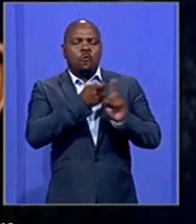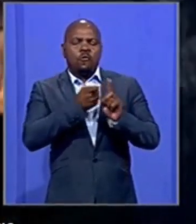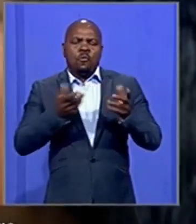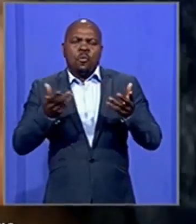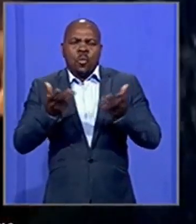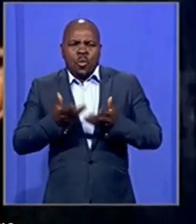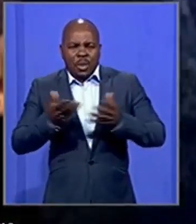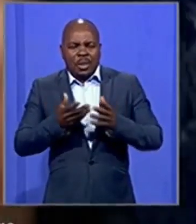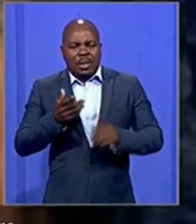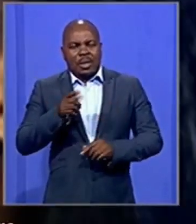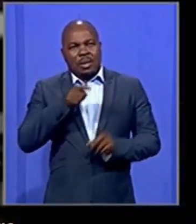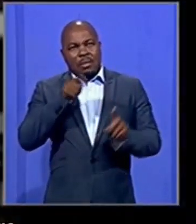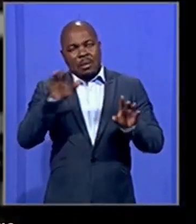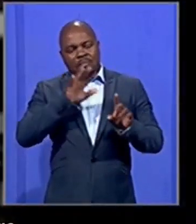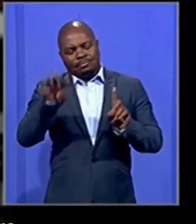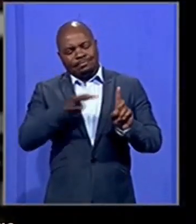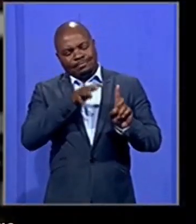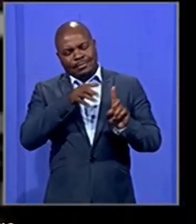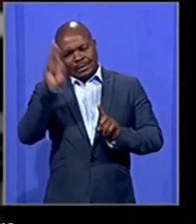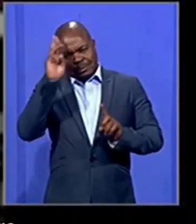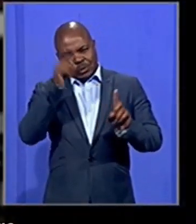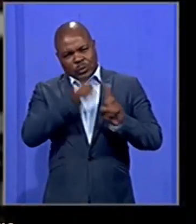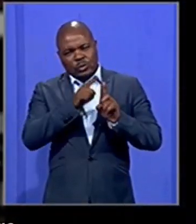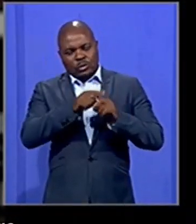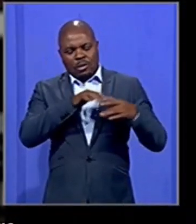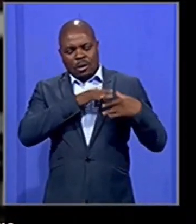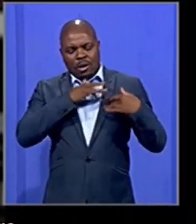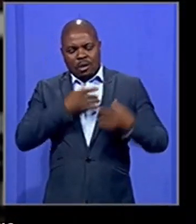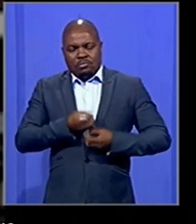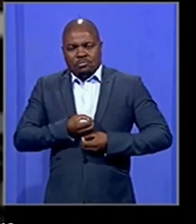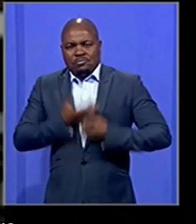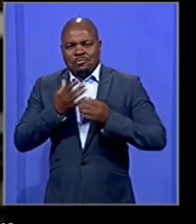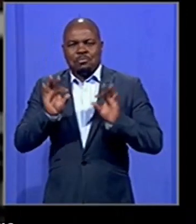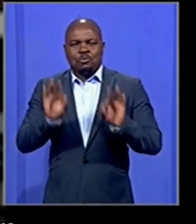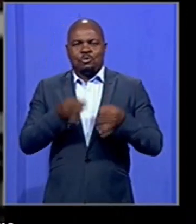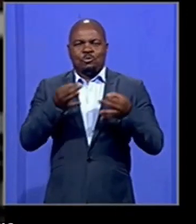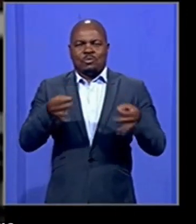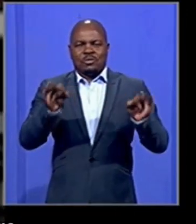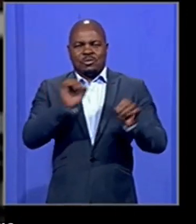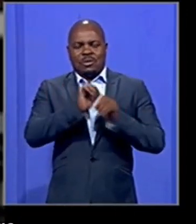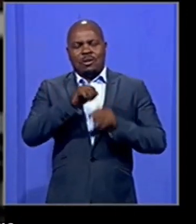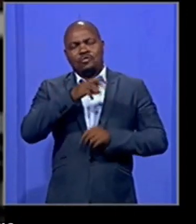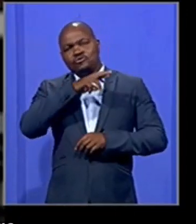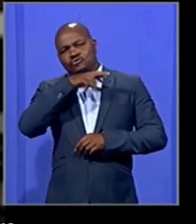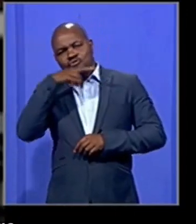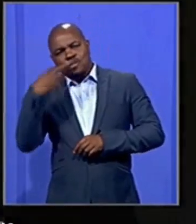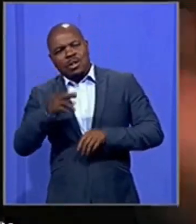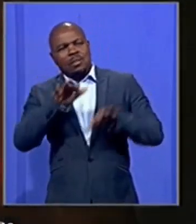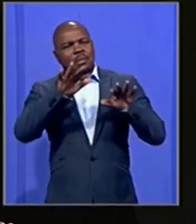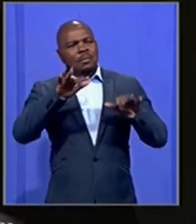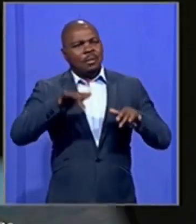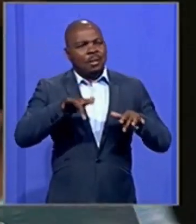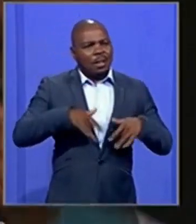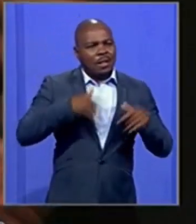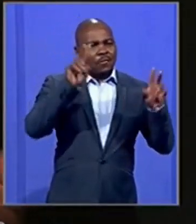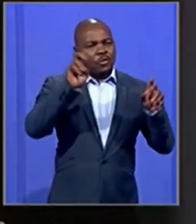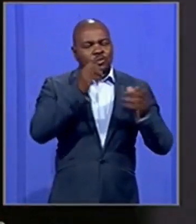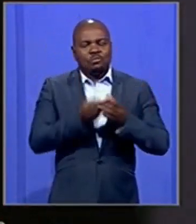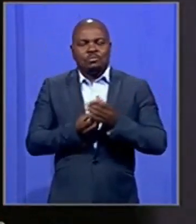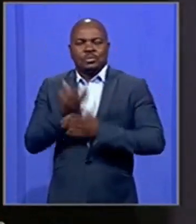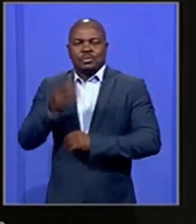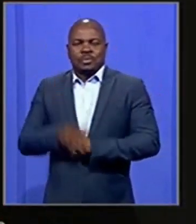She'll be remembered for making music from her heart, making music about the real issues of people's lives. Zahara wa